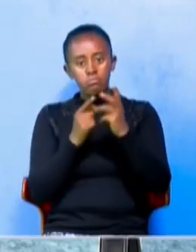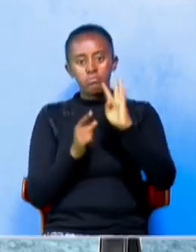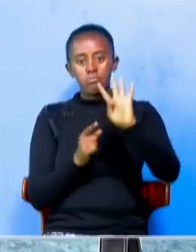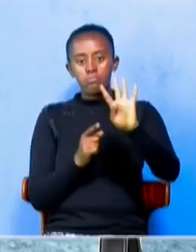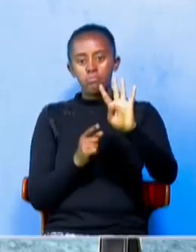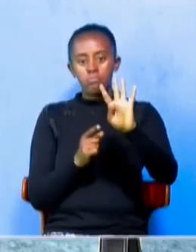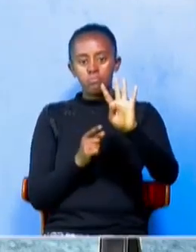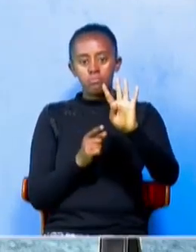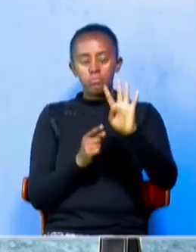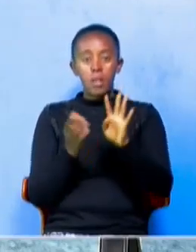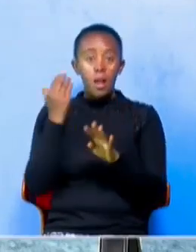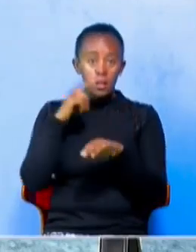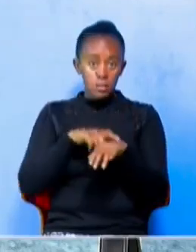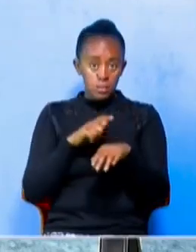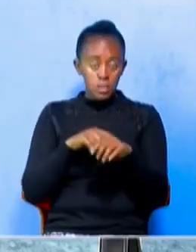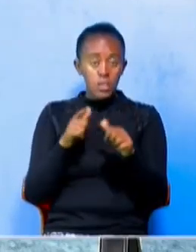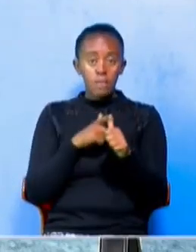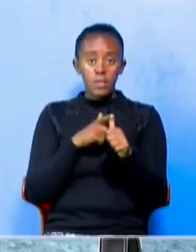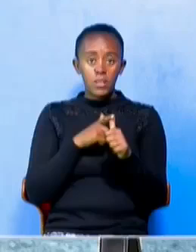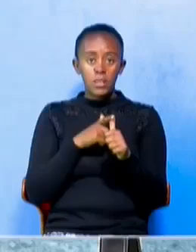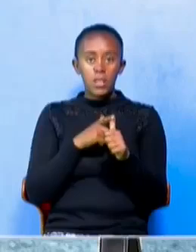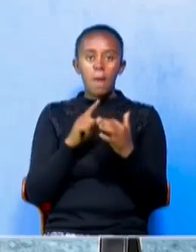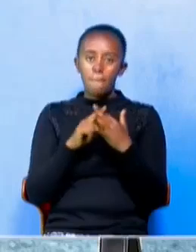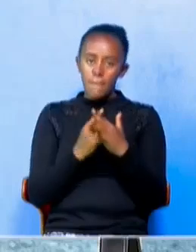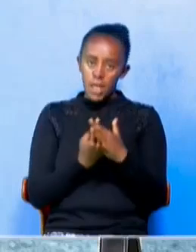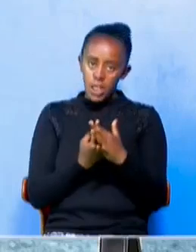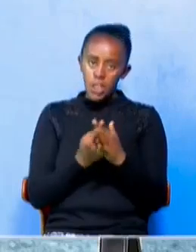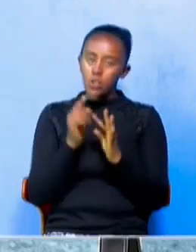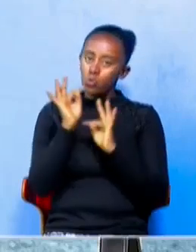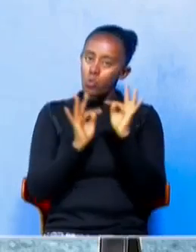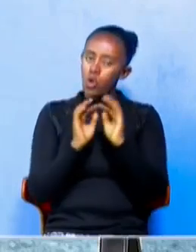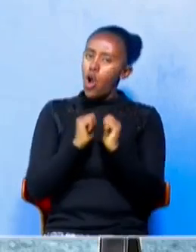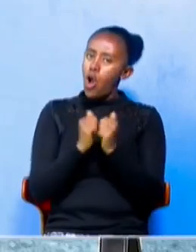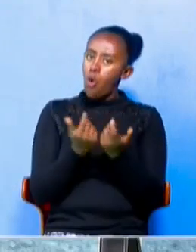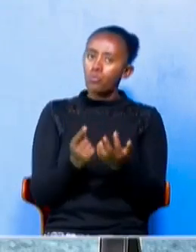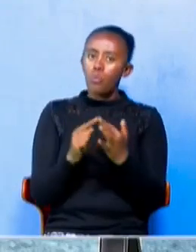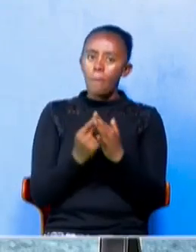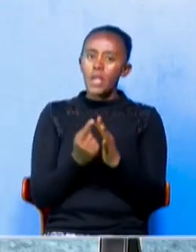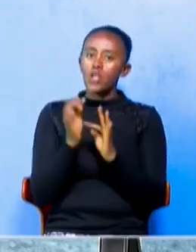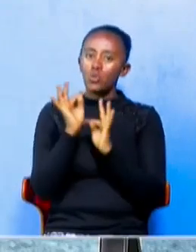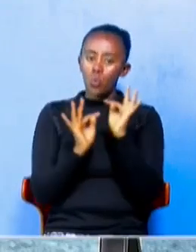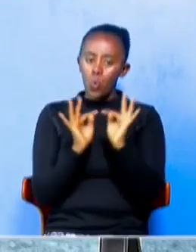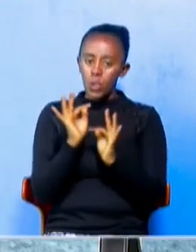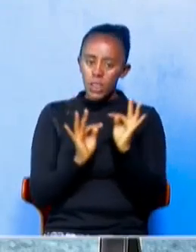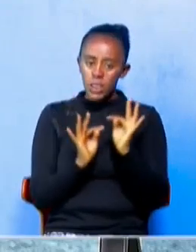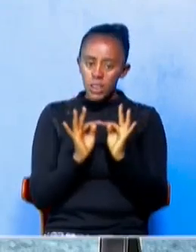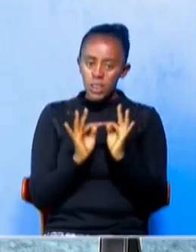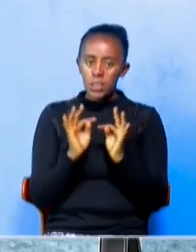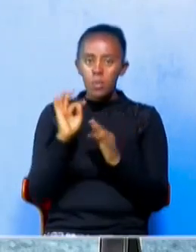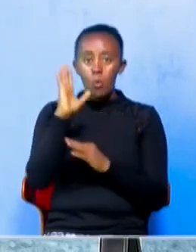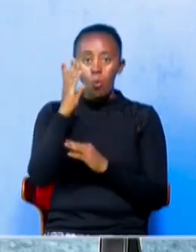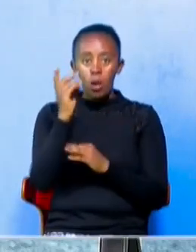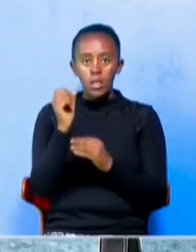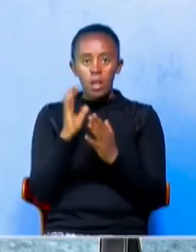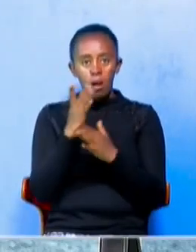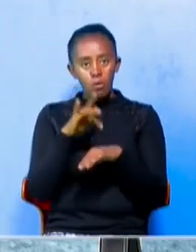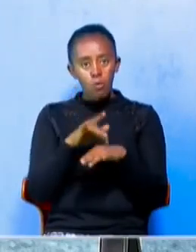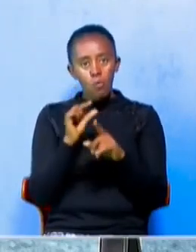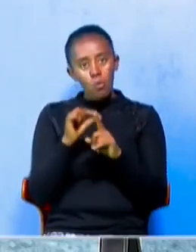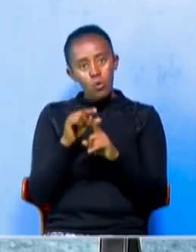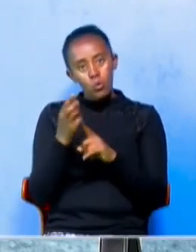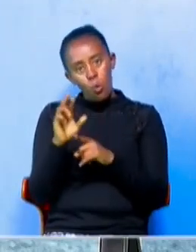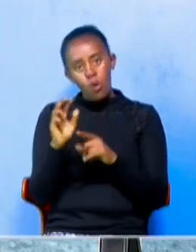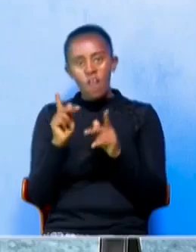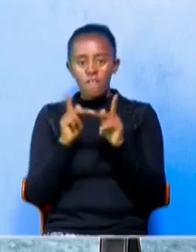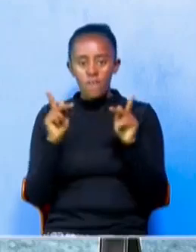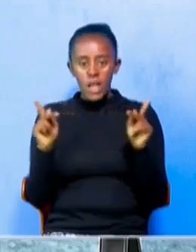time. The first one that is beginning story. How to begin story. Yeah, what kind of words or